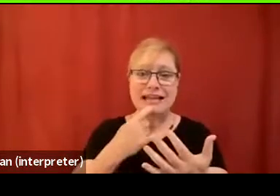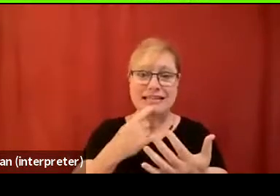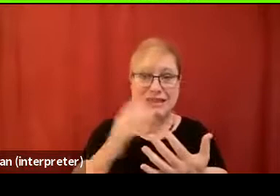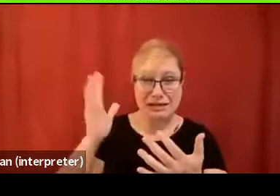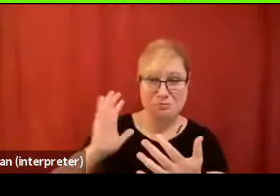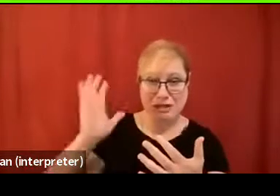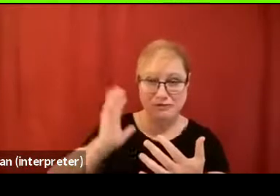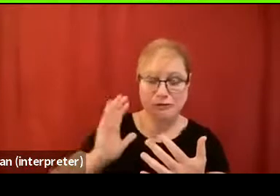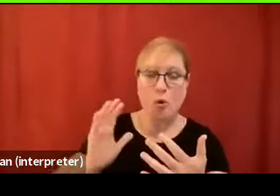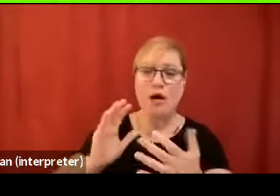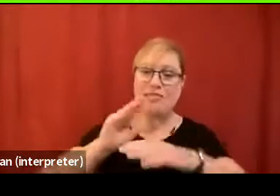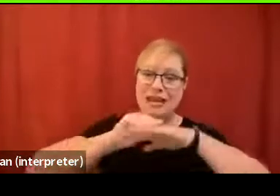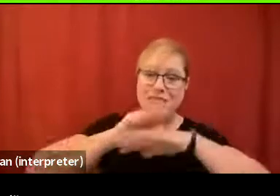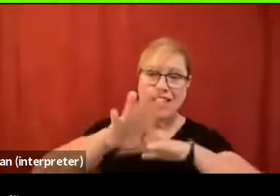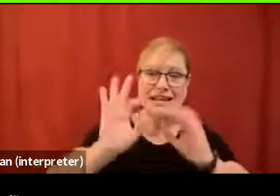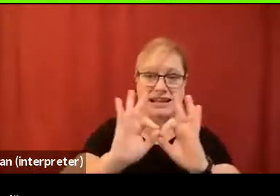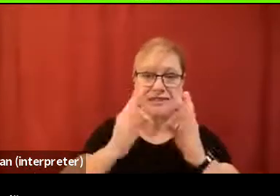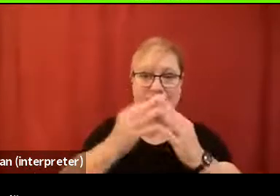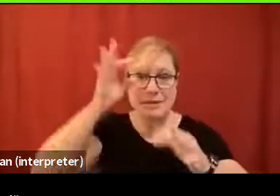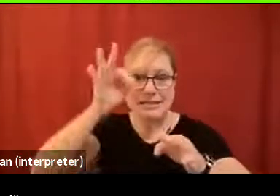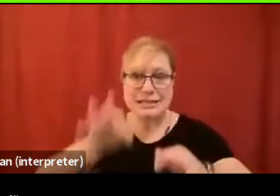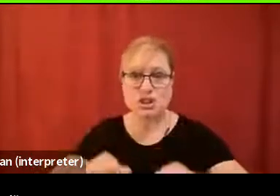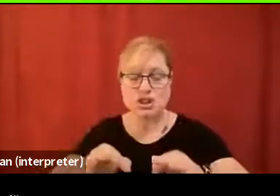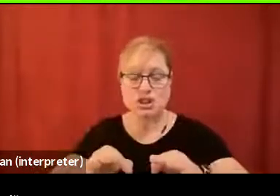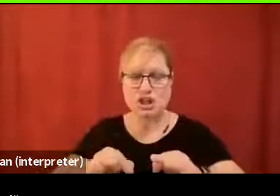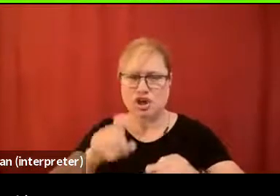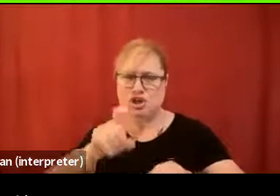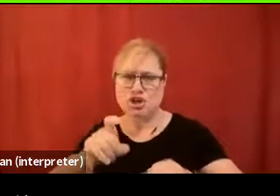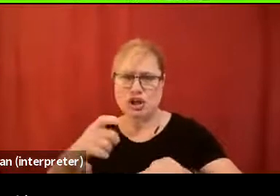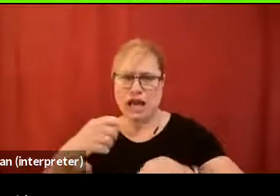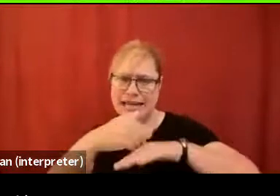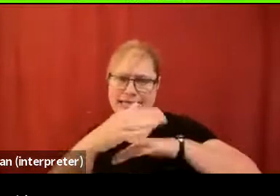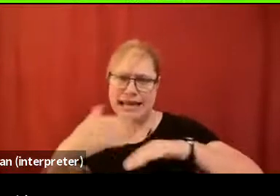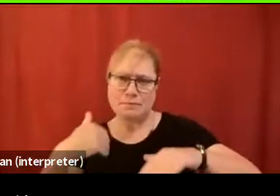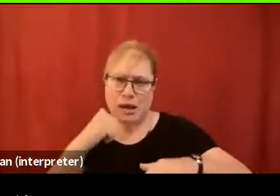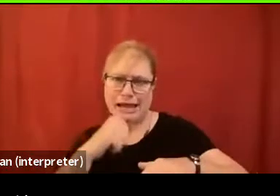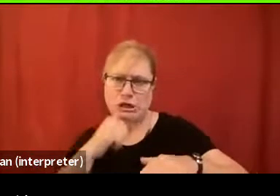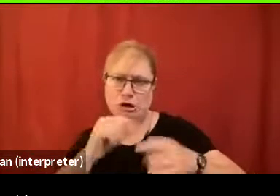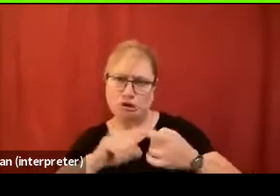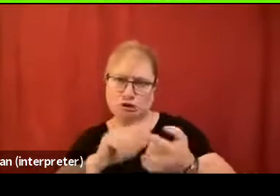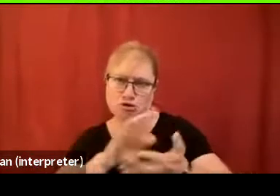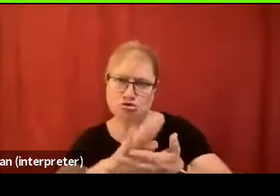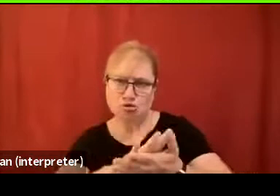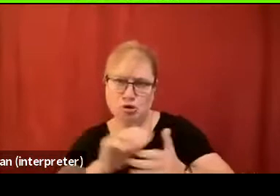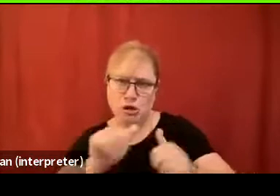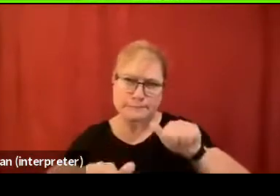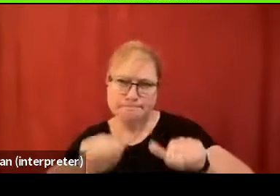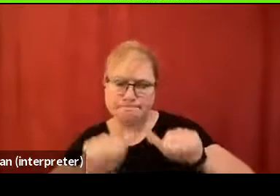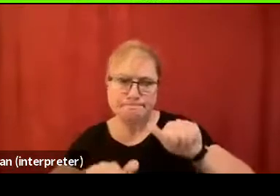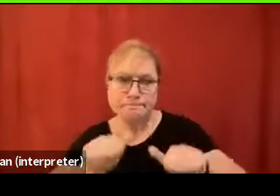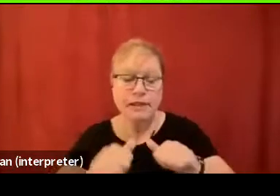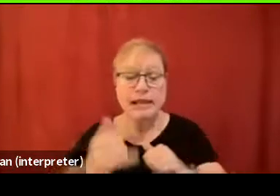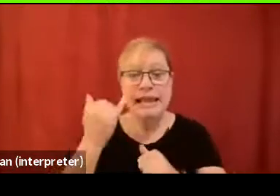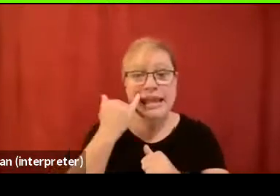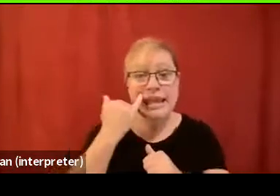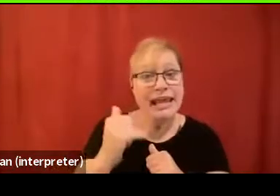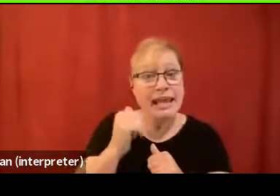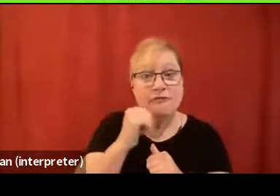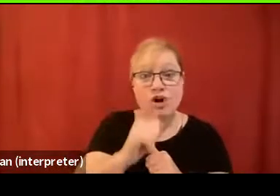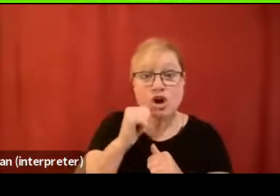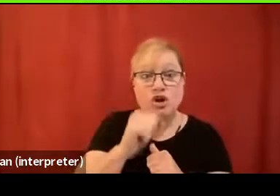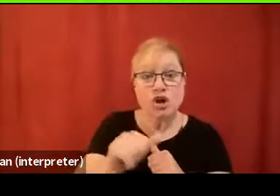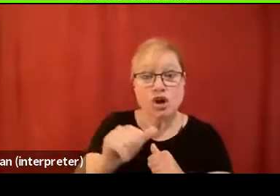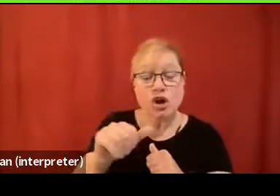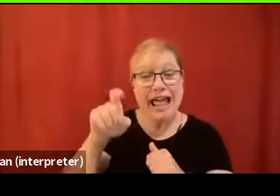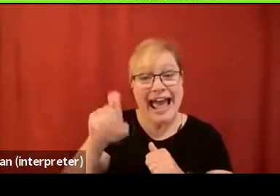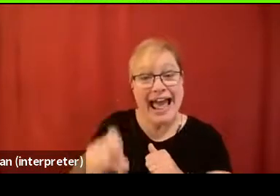family's decisions about whether to send their girl to school or not. Well, then if a girl's at home of no choice of her own, she's